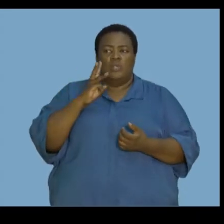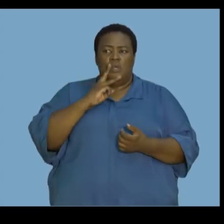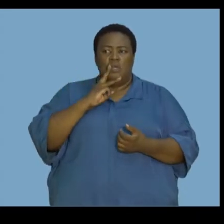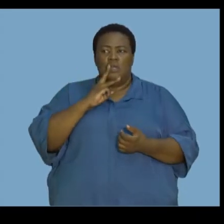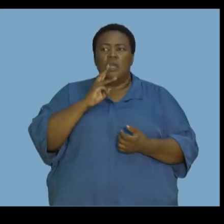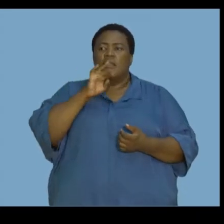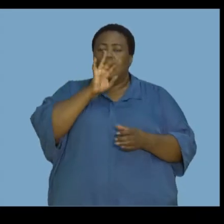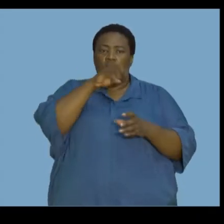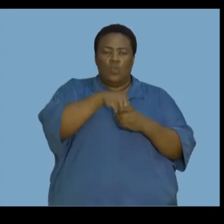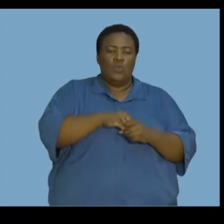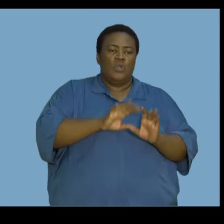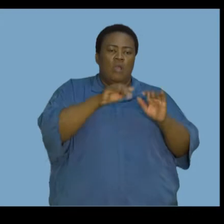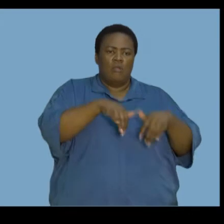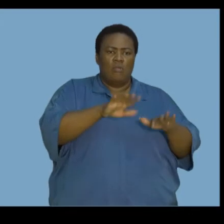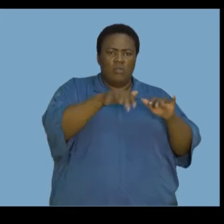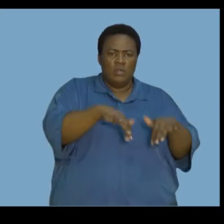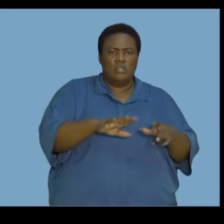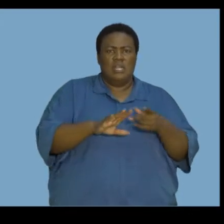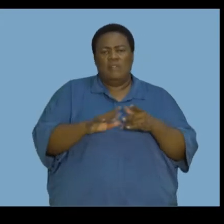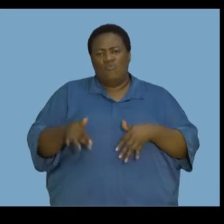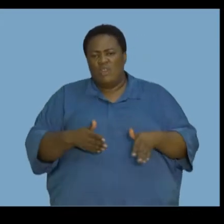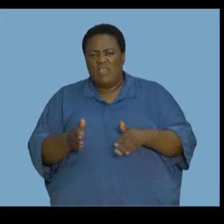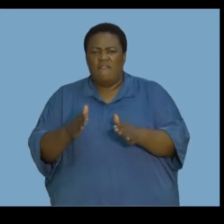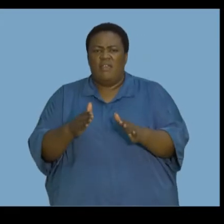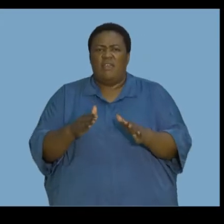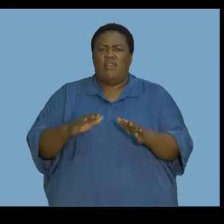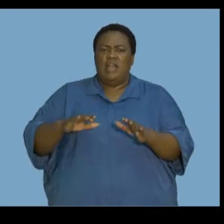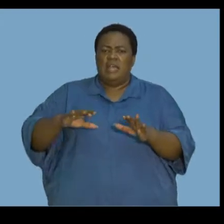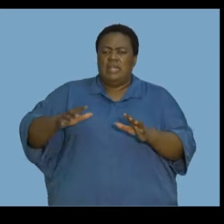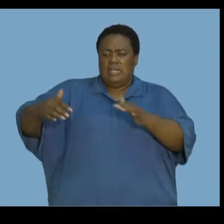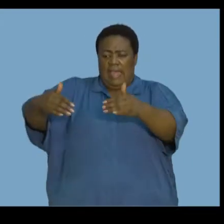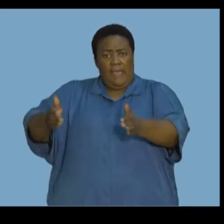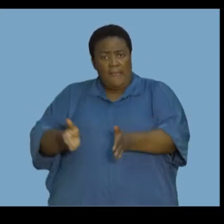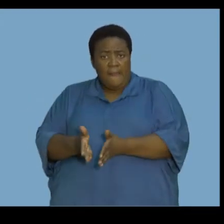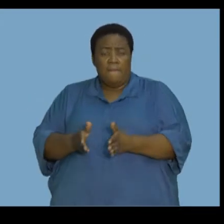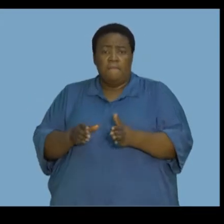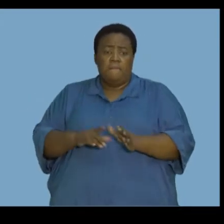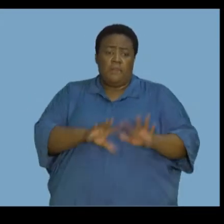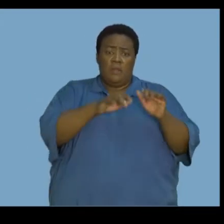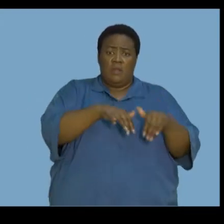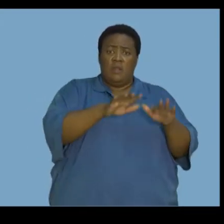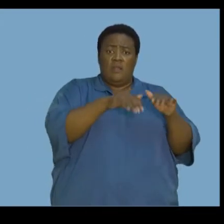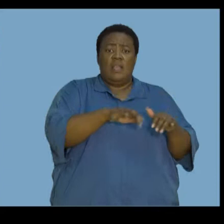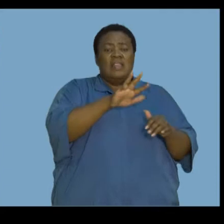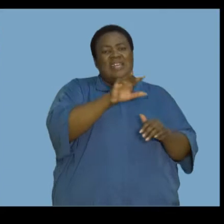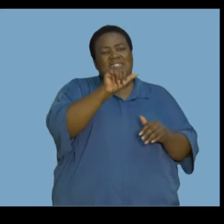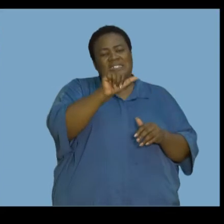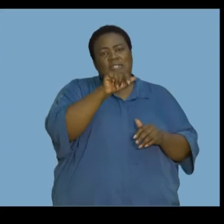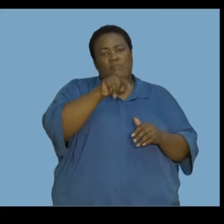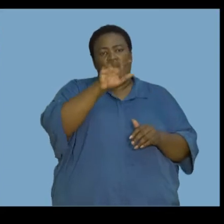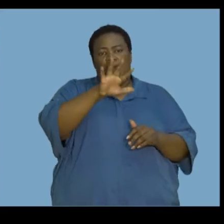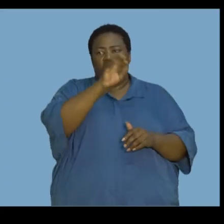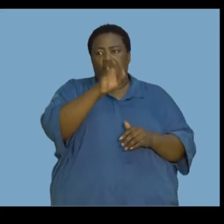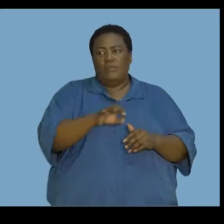this, and that includes our oceans, our seas, our rivers, streams, lakes, and dams. And the ocean holds about